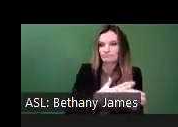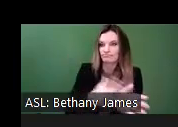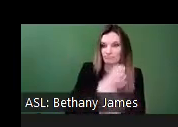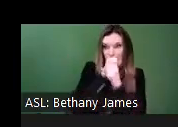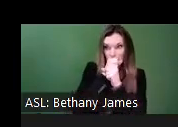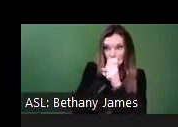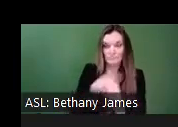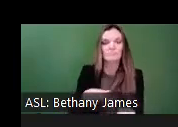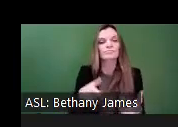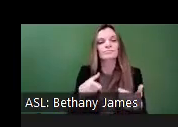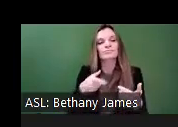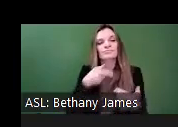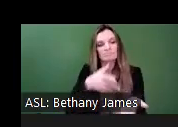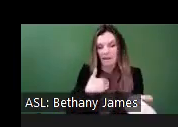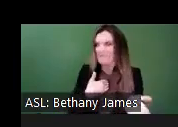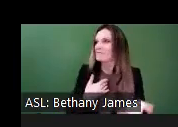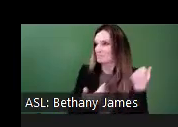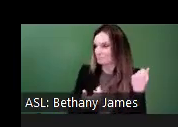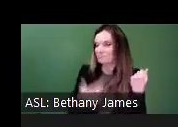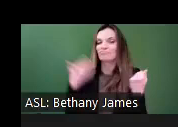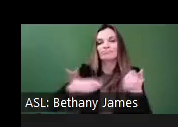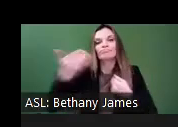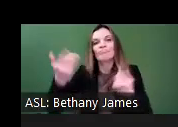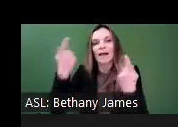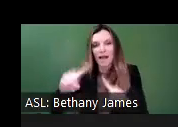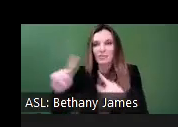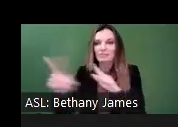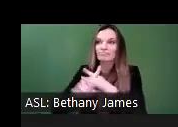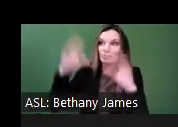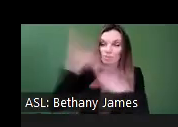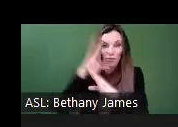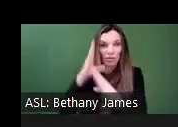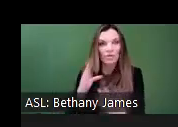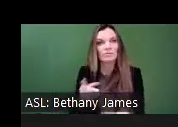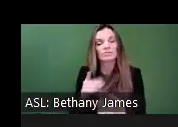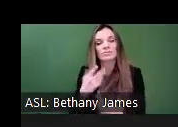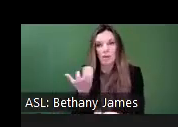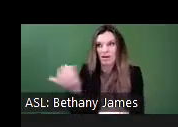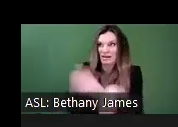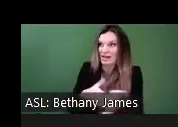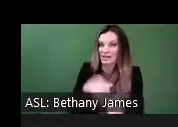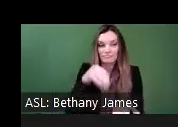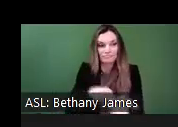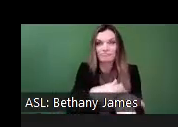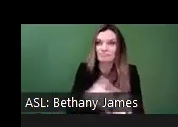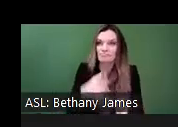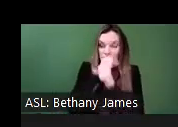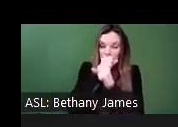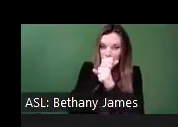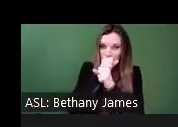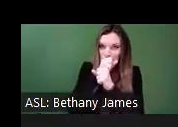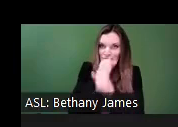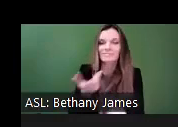So it may not show up on your criminal record when an employer looks at